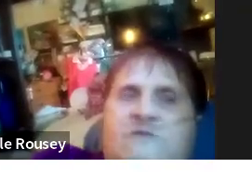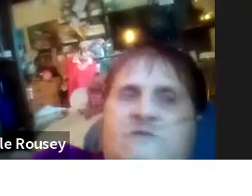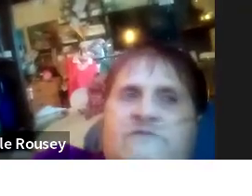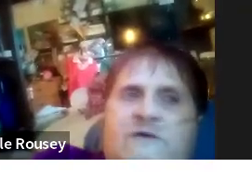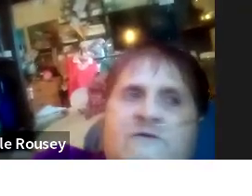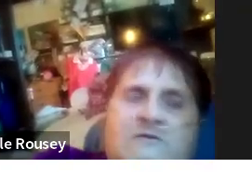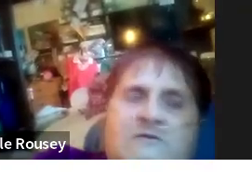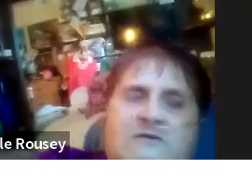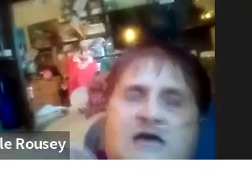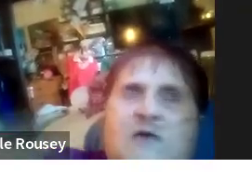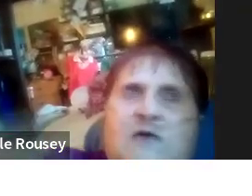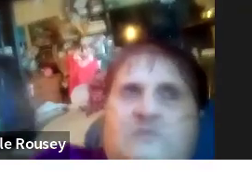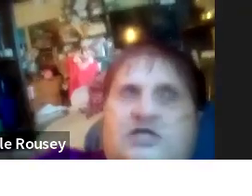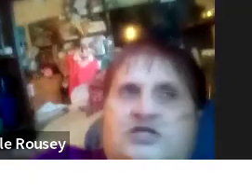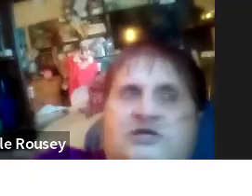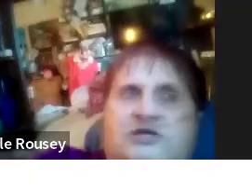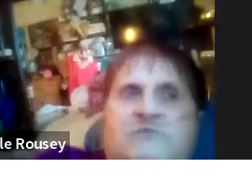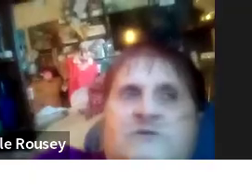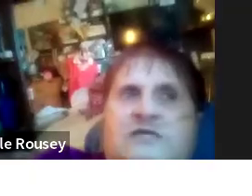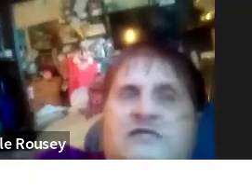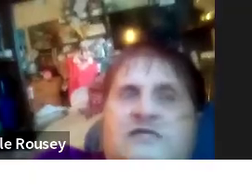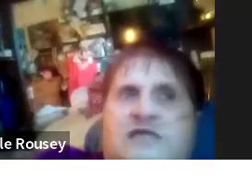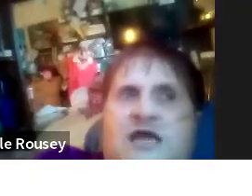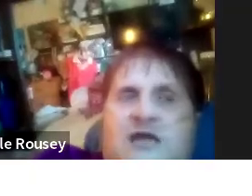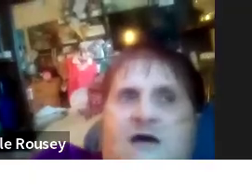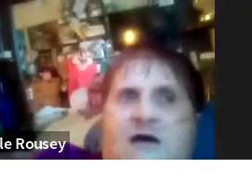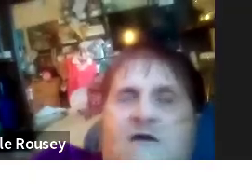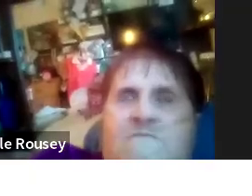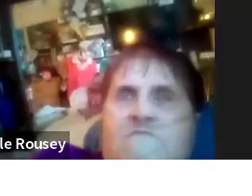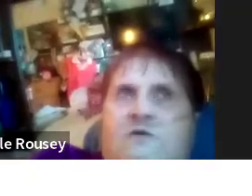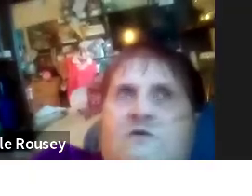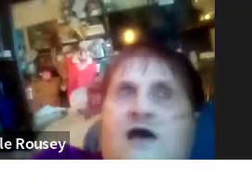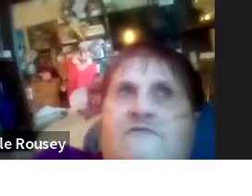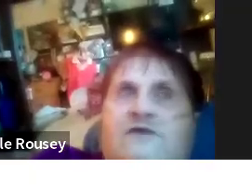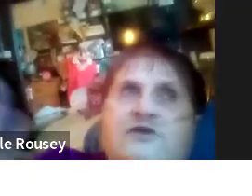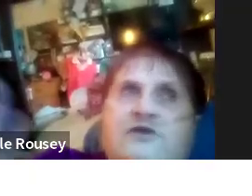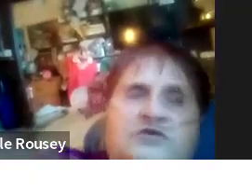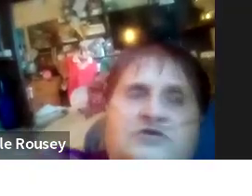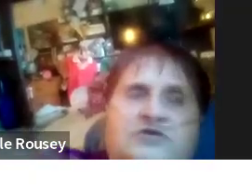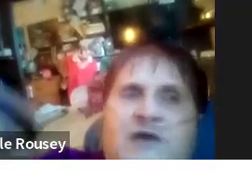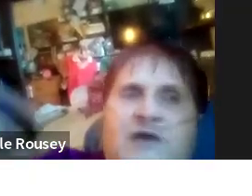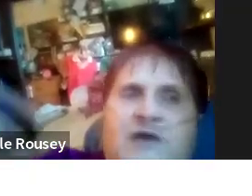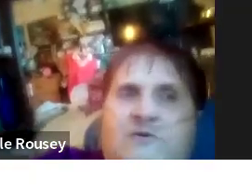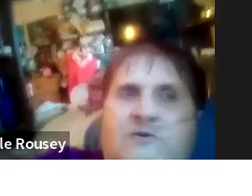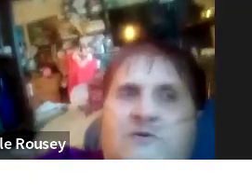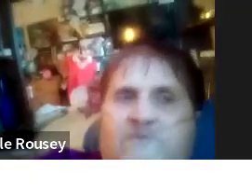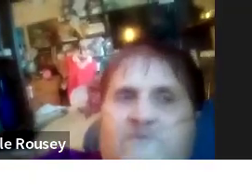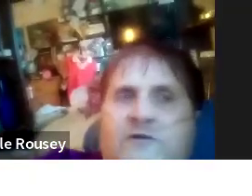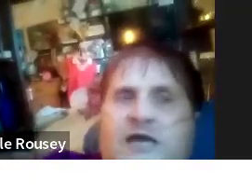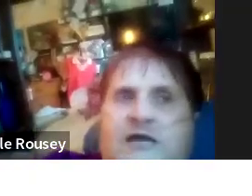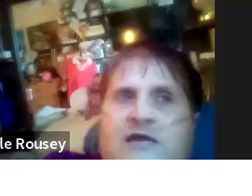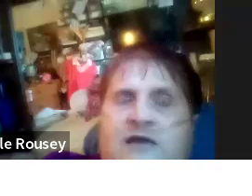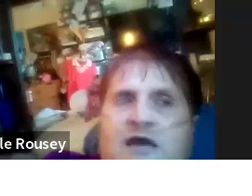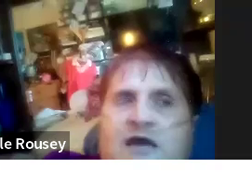an overall outreach to the community that will have a huge impact going